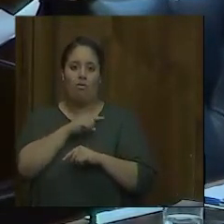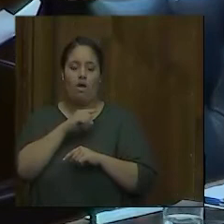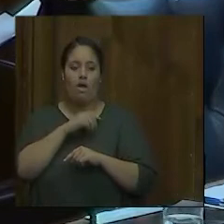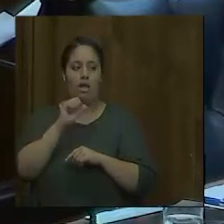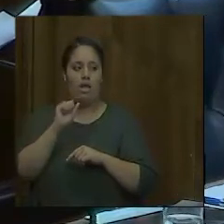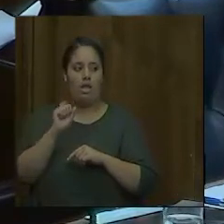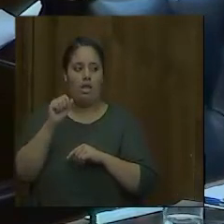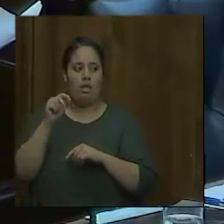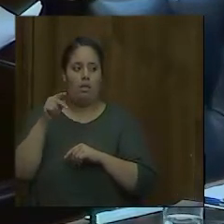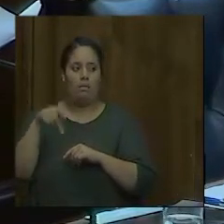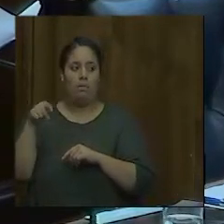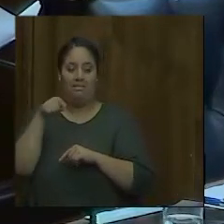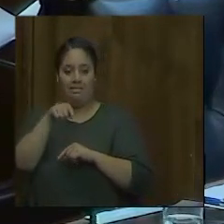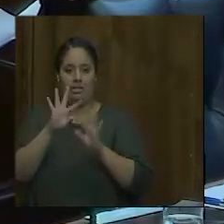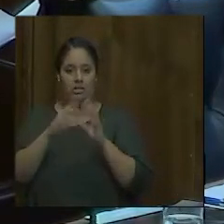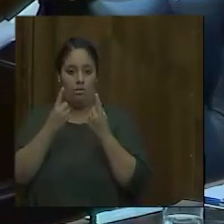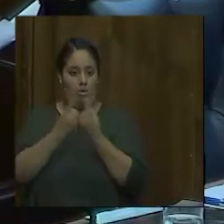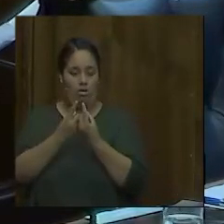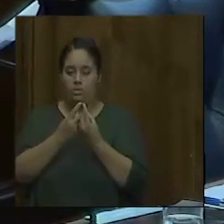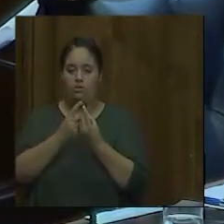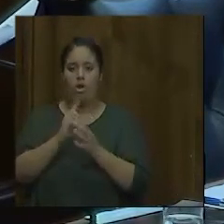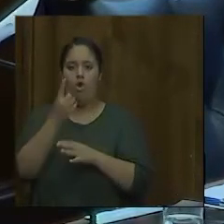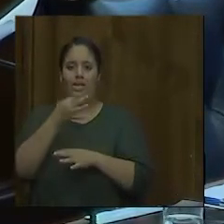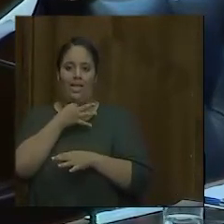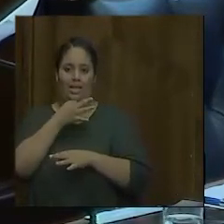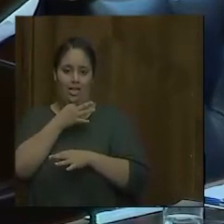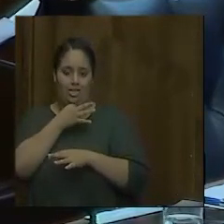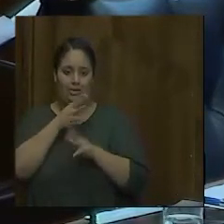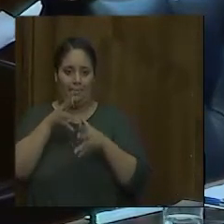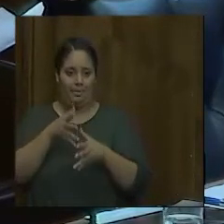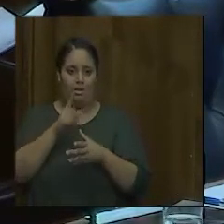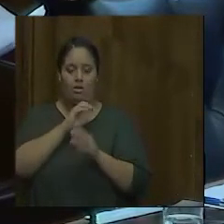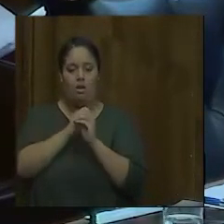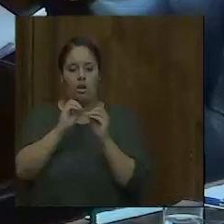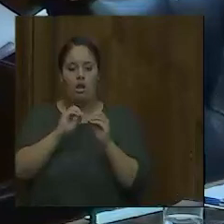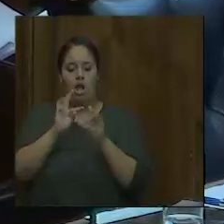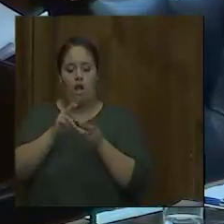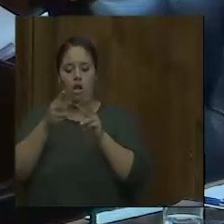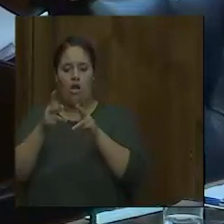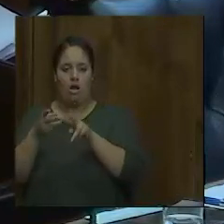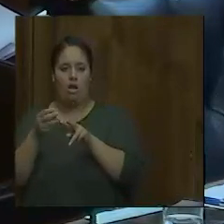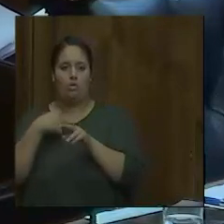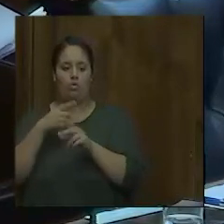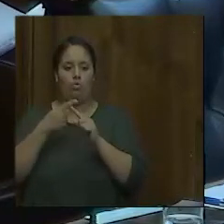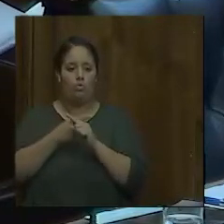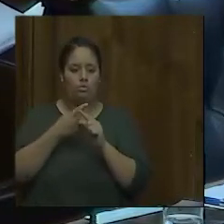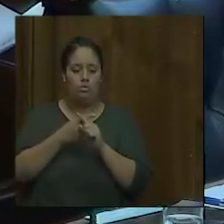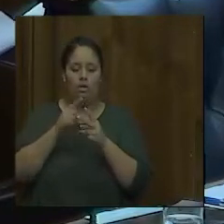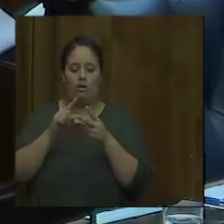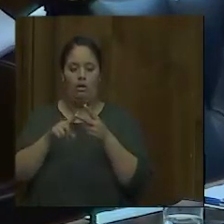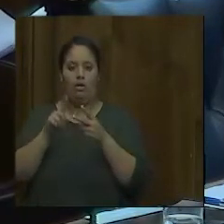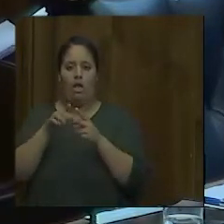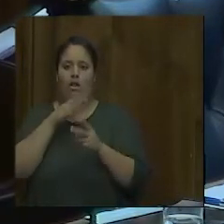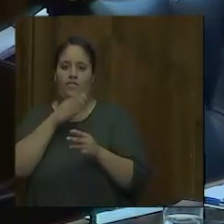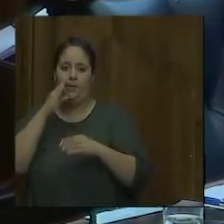APP of this department was only in English. There were no translation of Xhosa